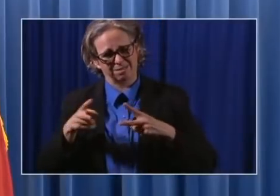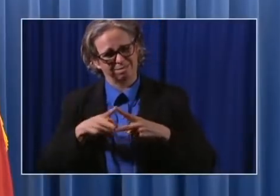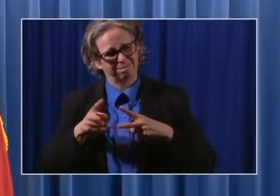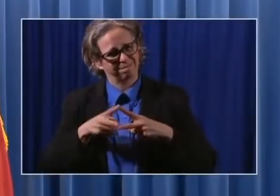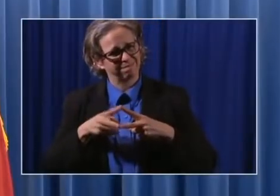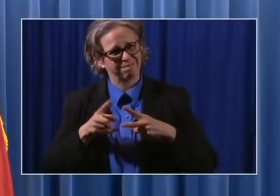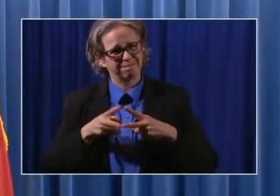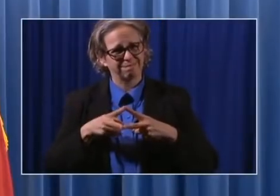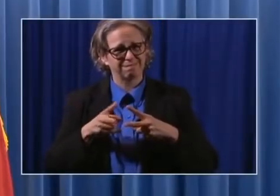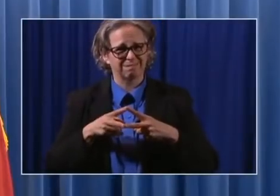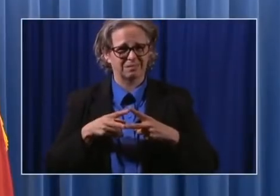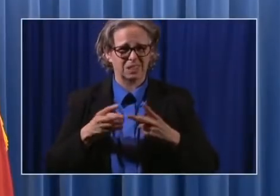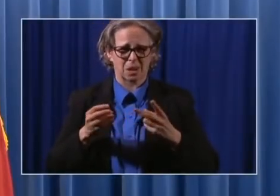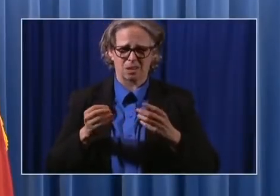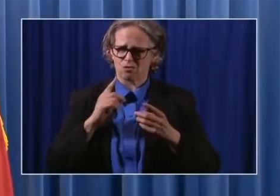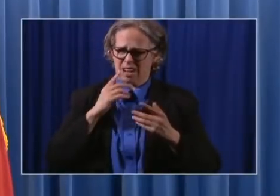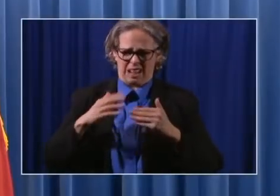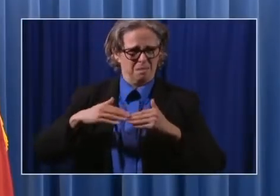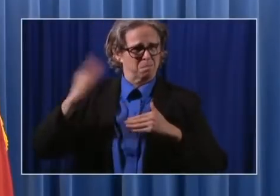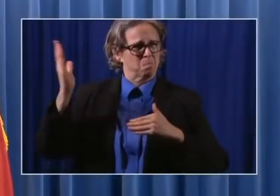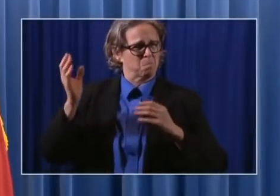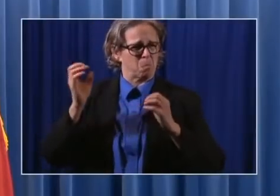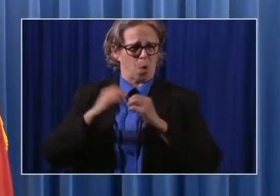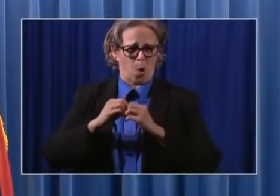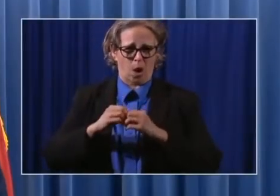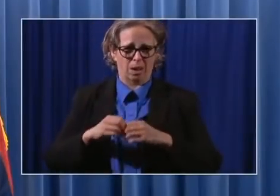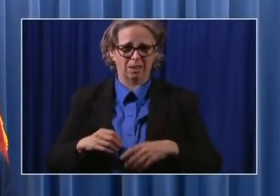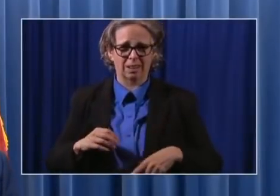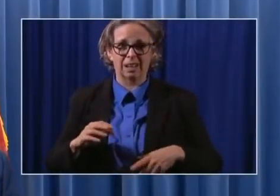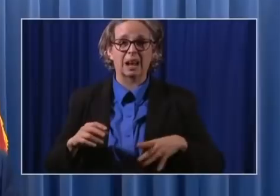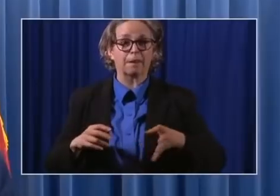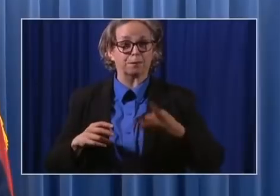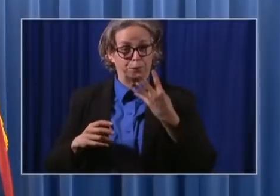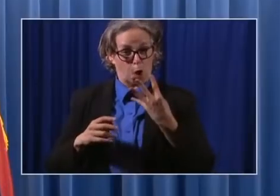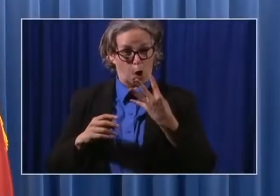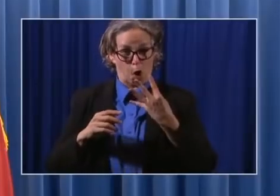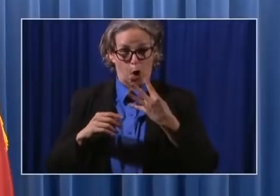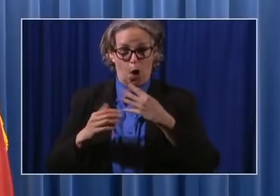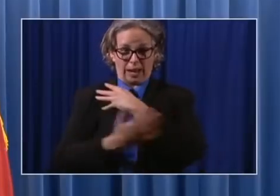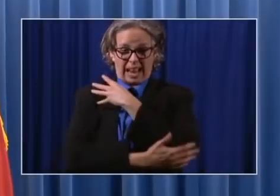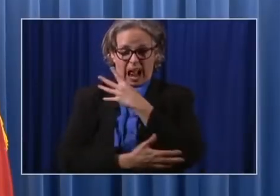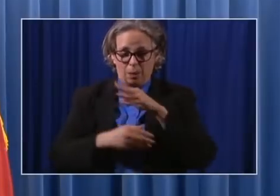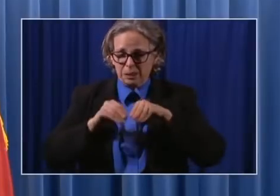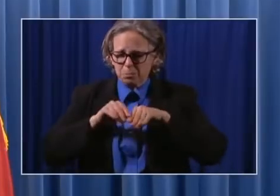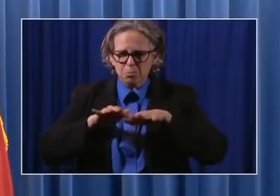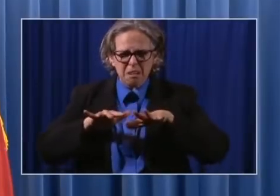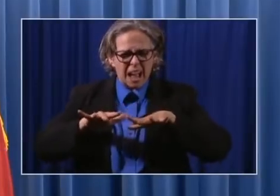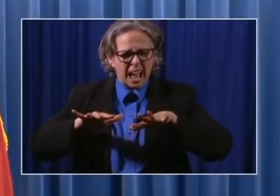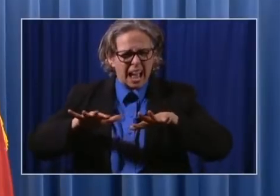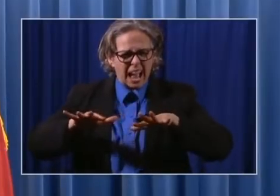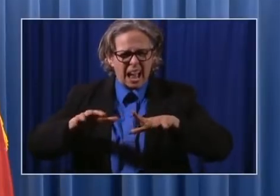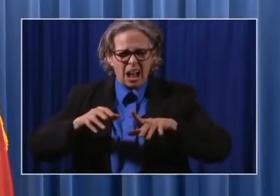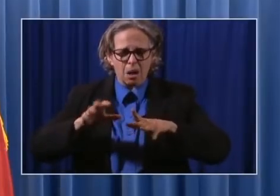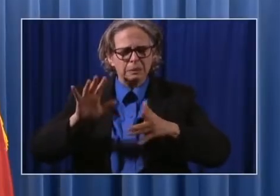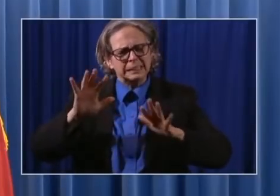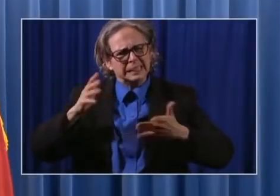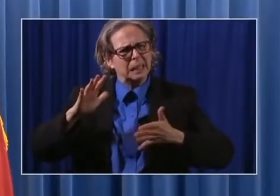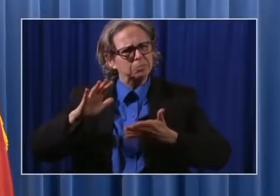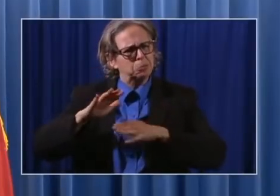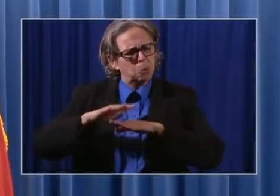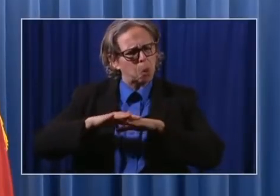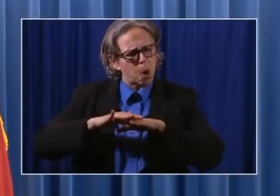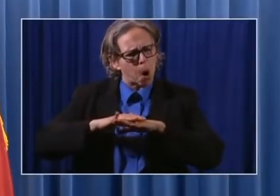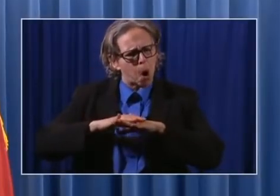we have 4 counties where the spread of the virus is not increasing as fast as it once was,